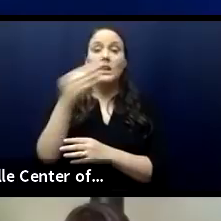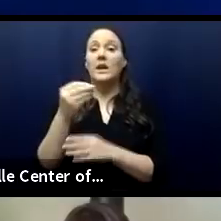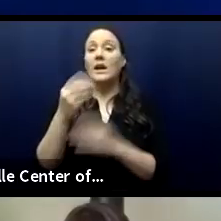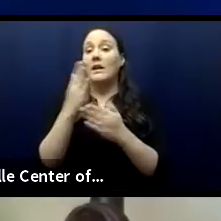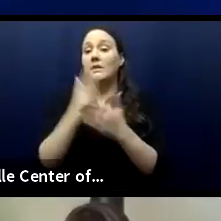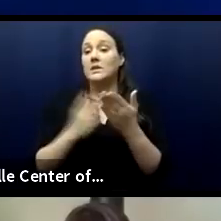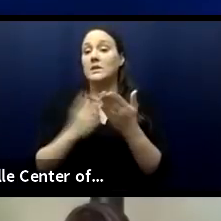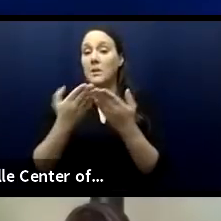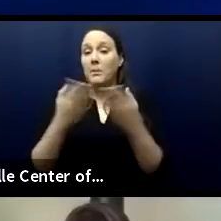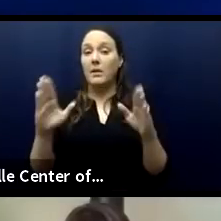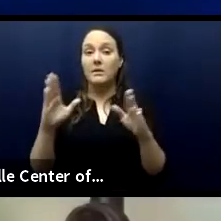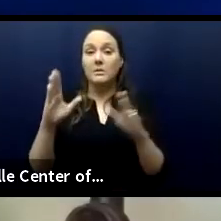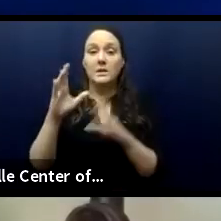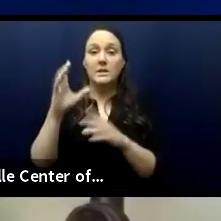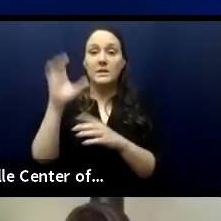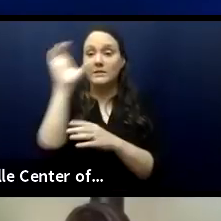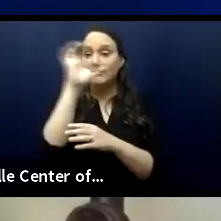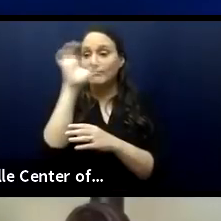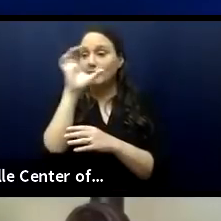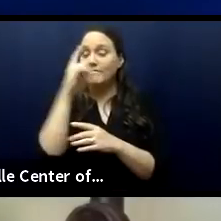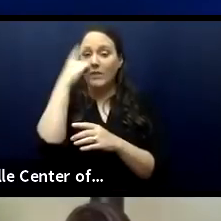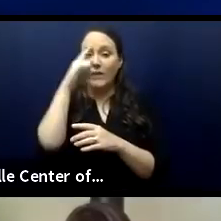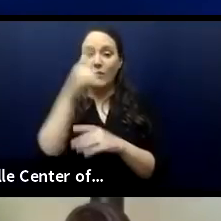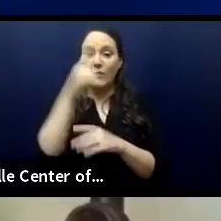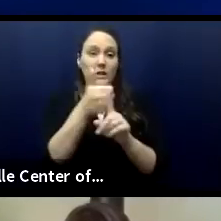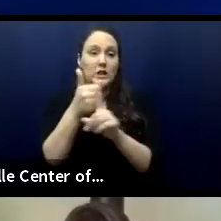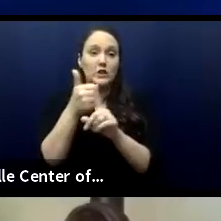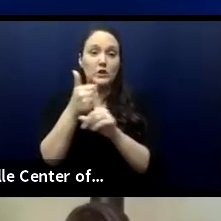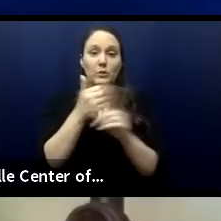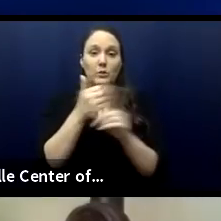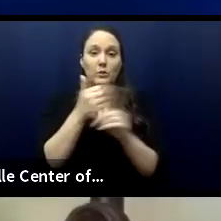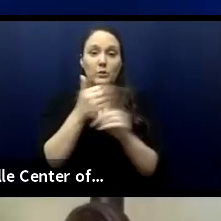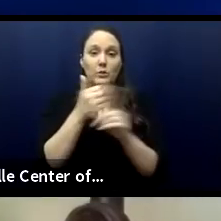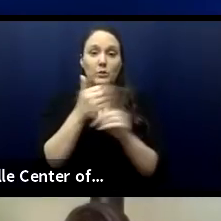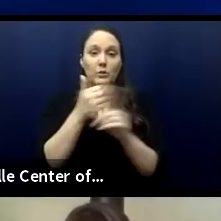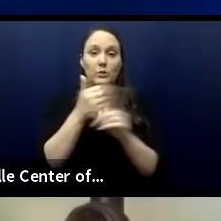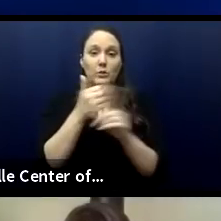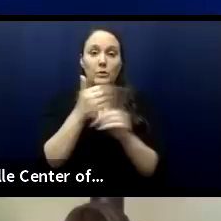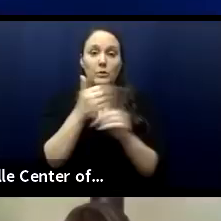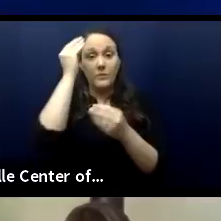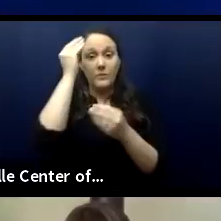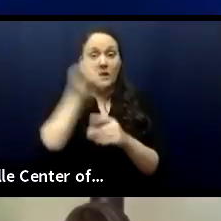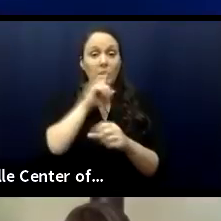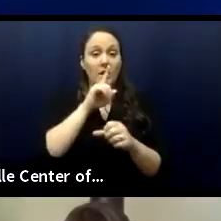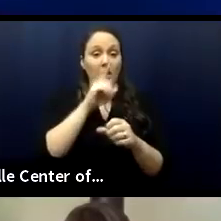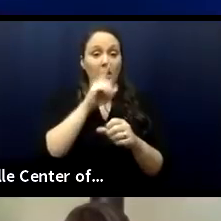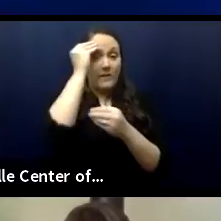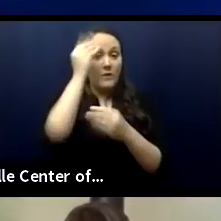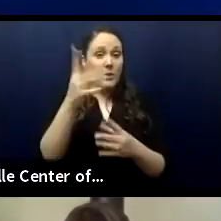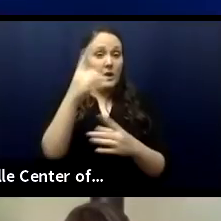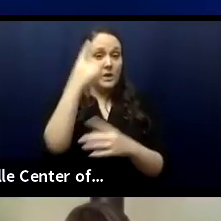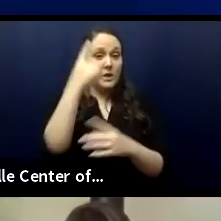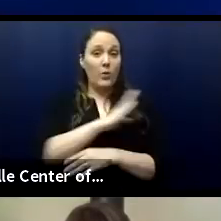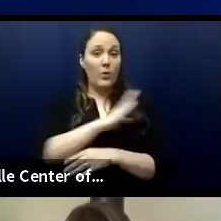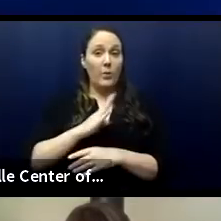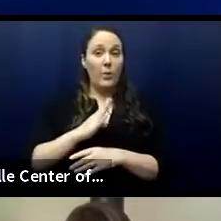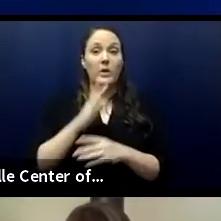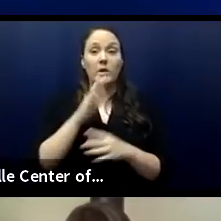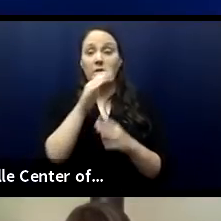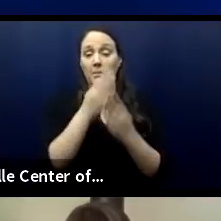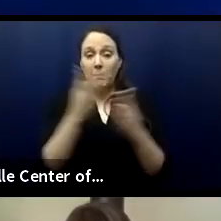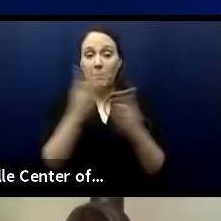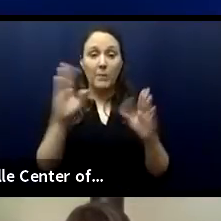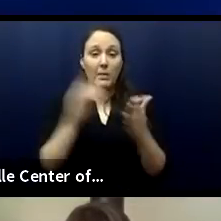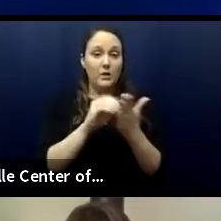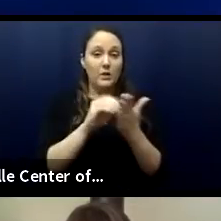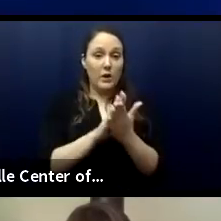entities. Contact information for the board is public record. Social media has made it impossible for anyone at any time to